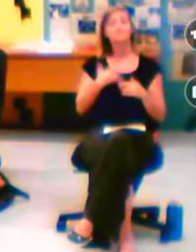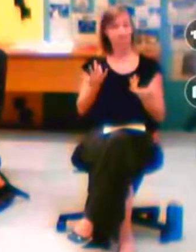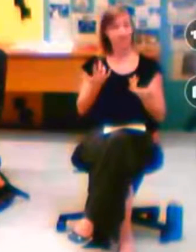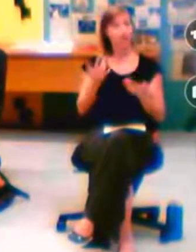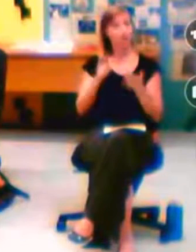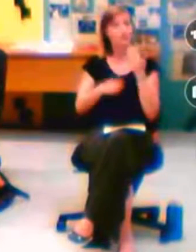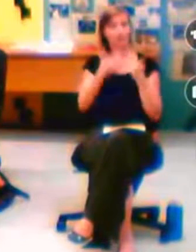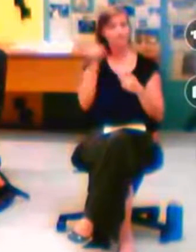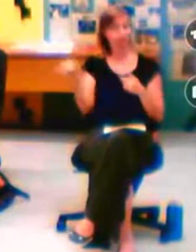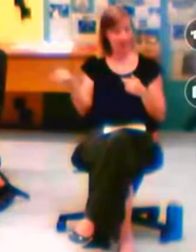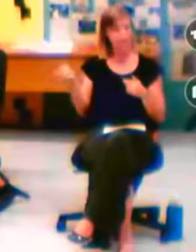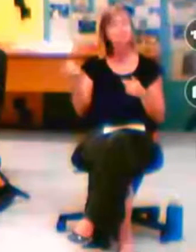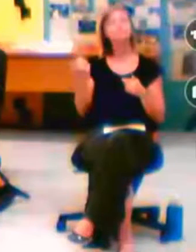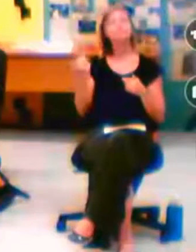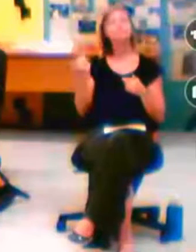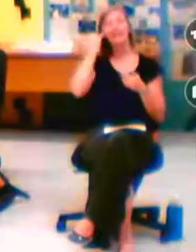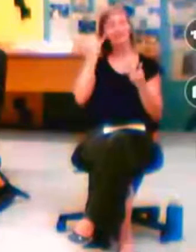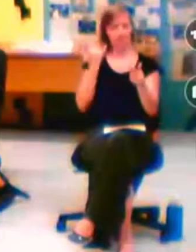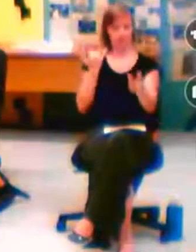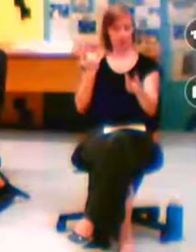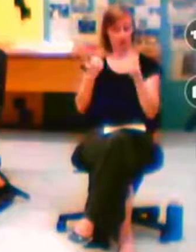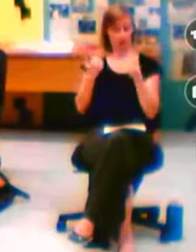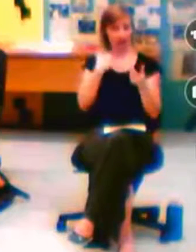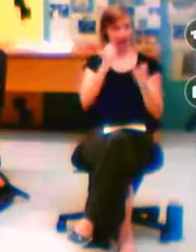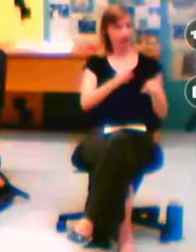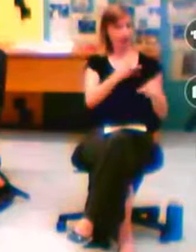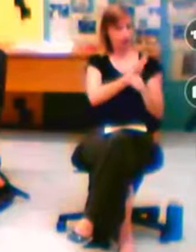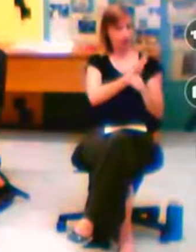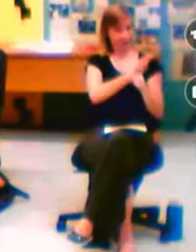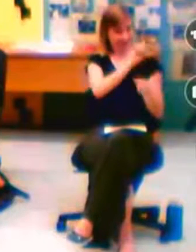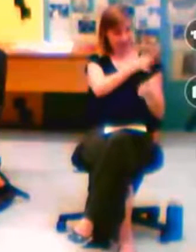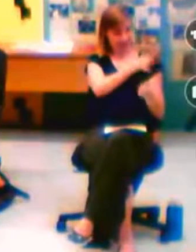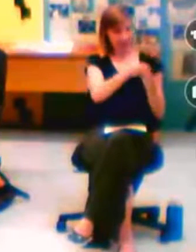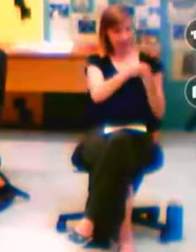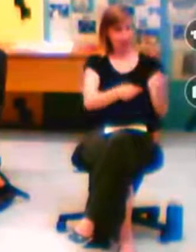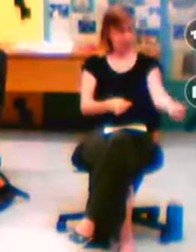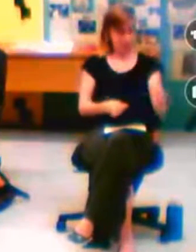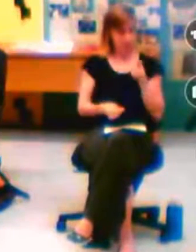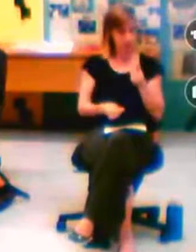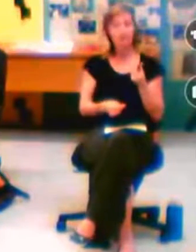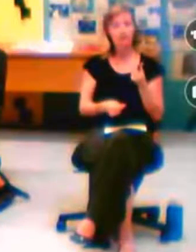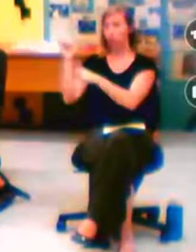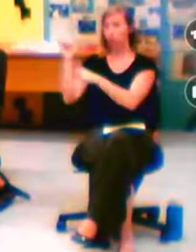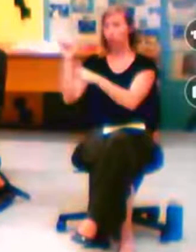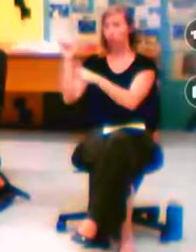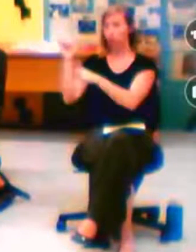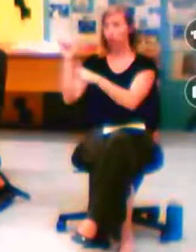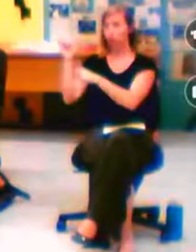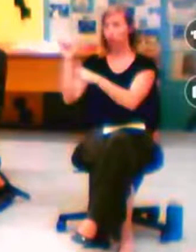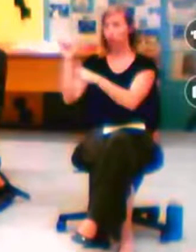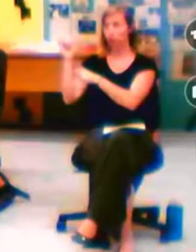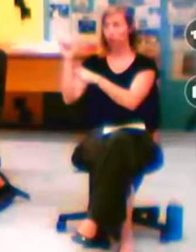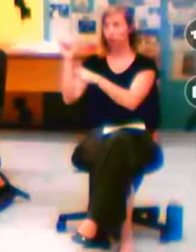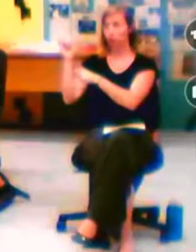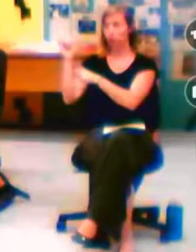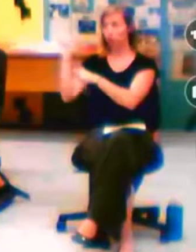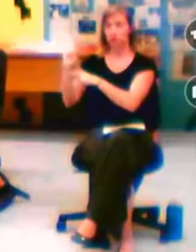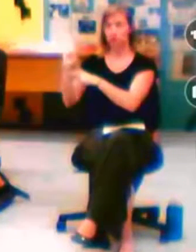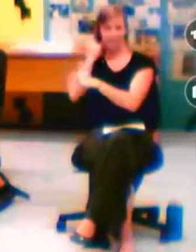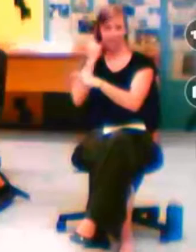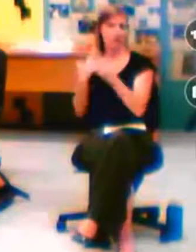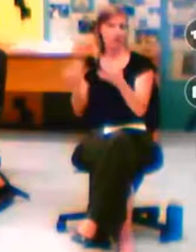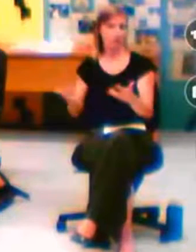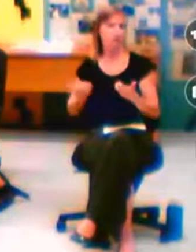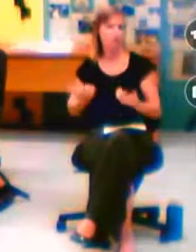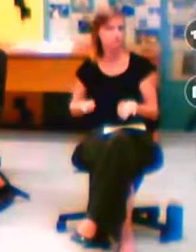care. To me, the only important choice is whether you can take your money that's been allocated for your care and go